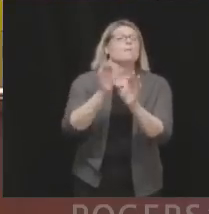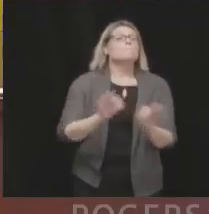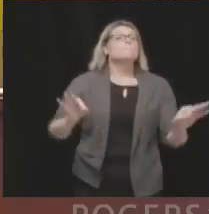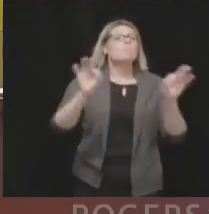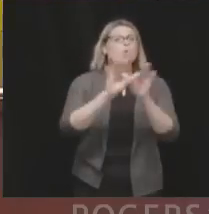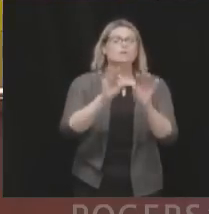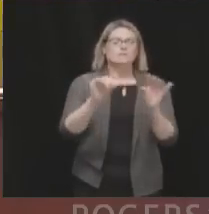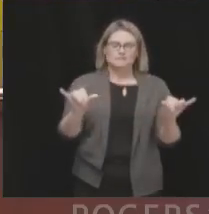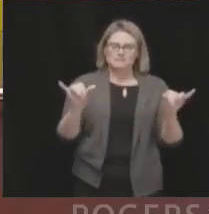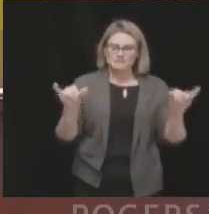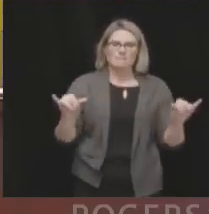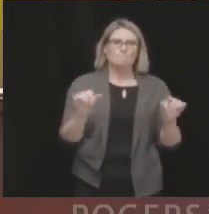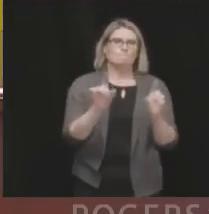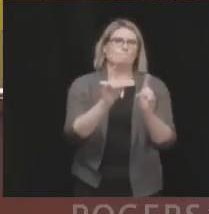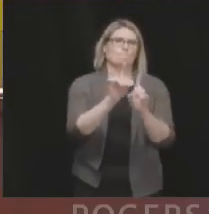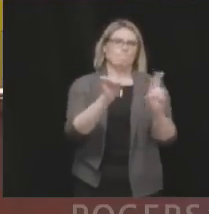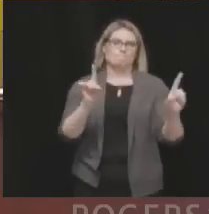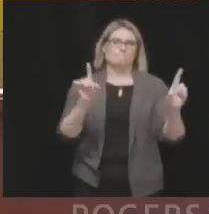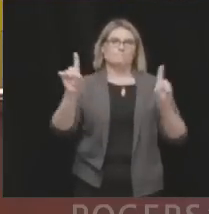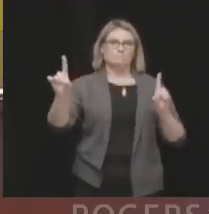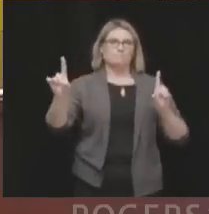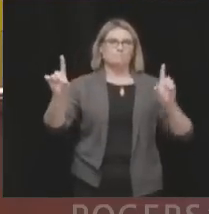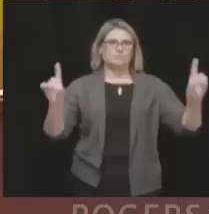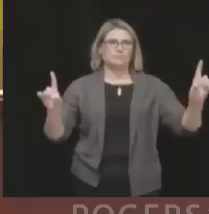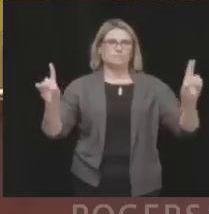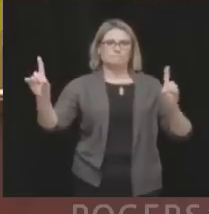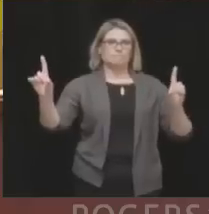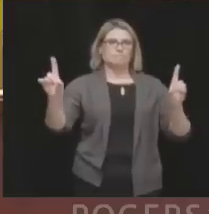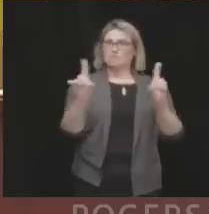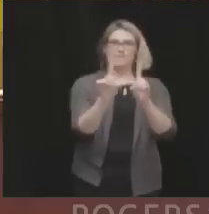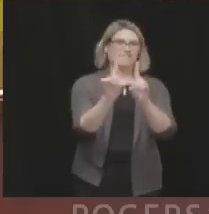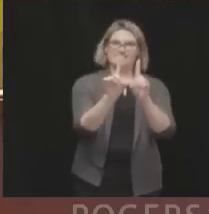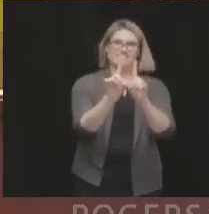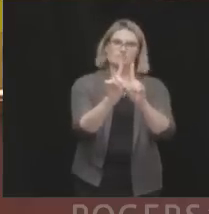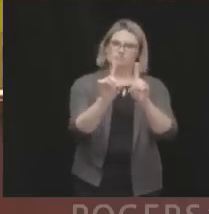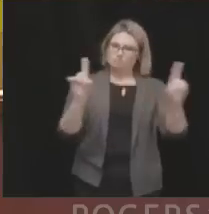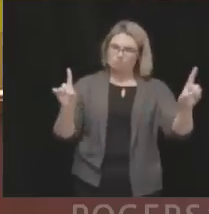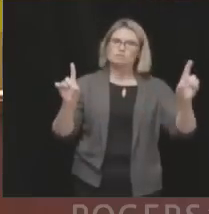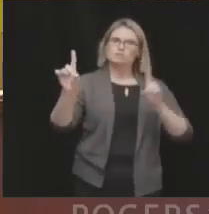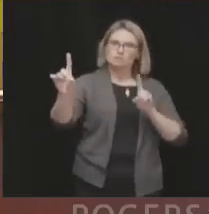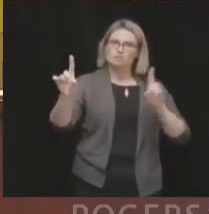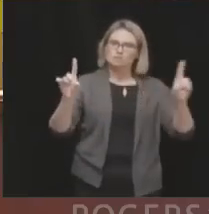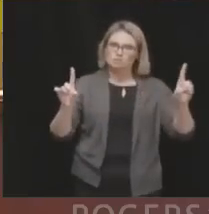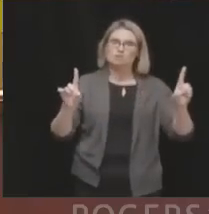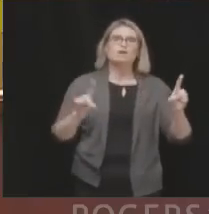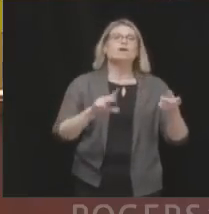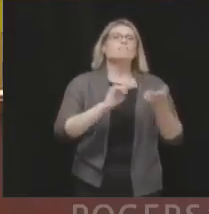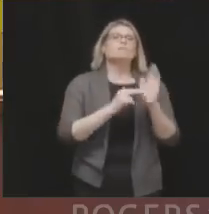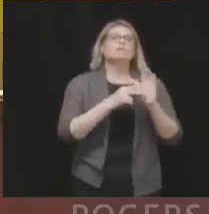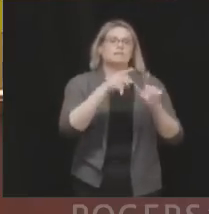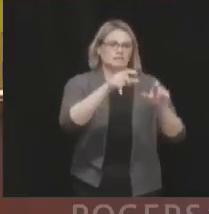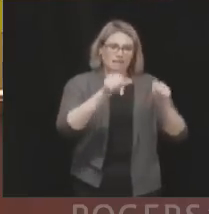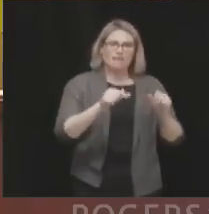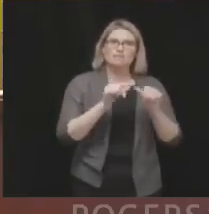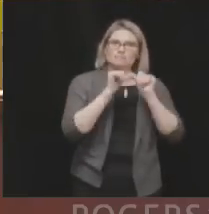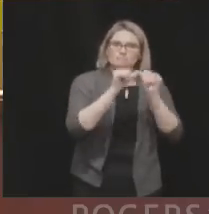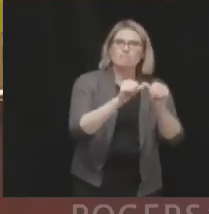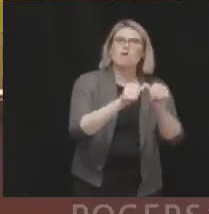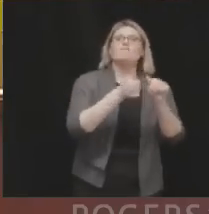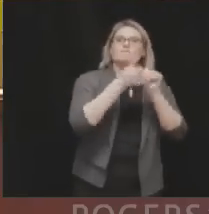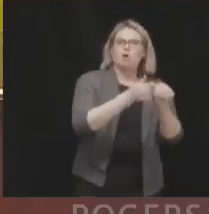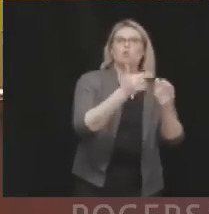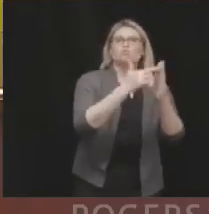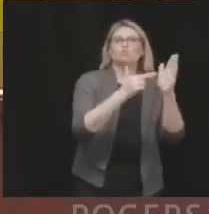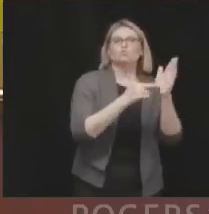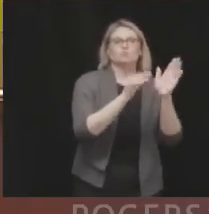Journal. Thanks, Bruce. Question for the Premier. I just went through the federal technical briefing